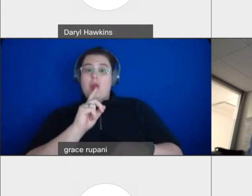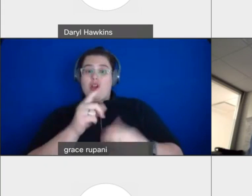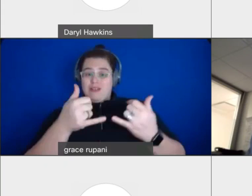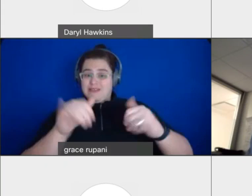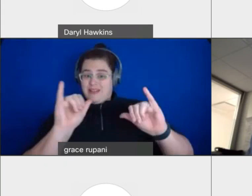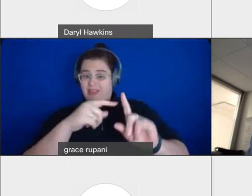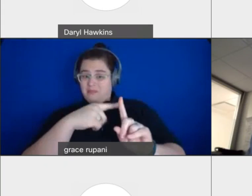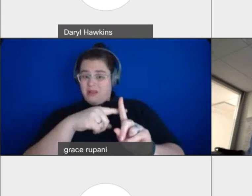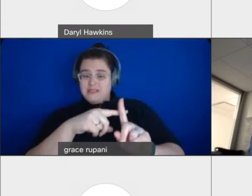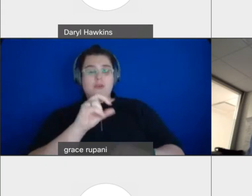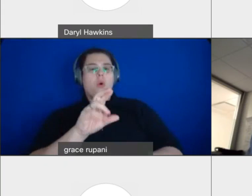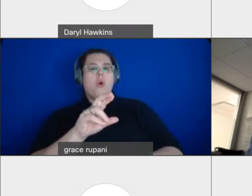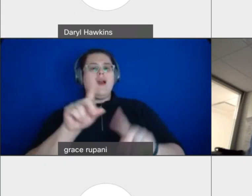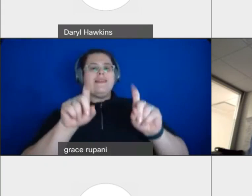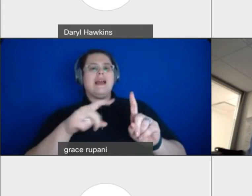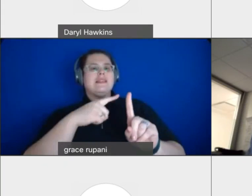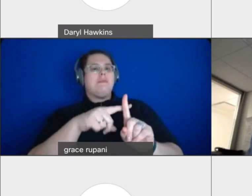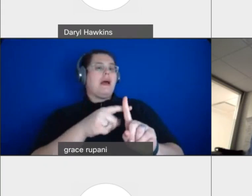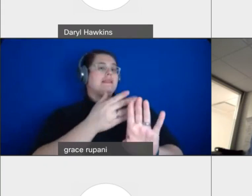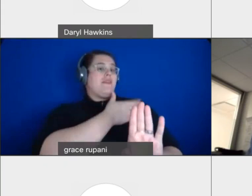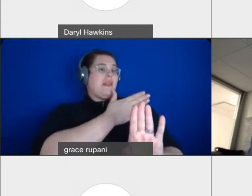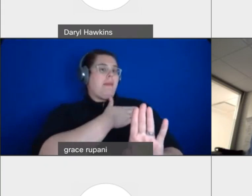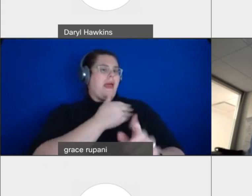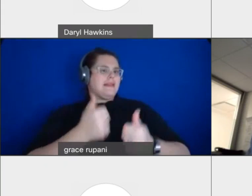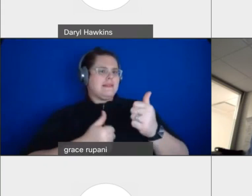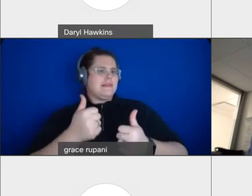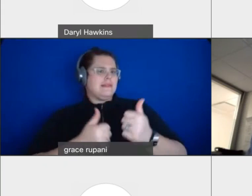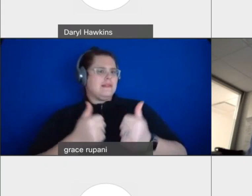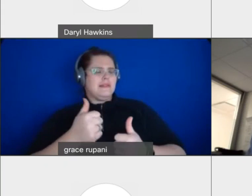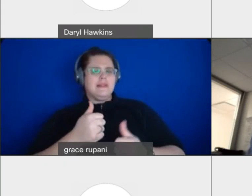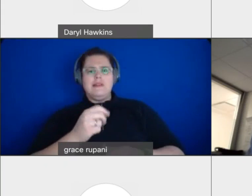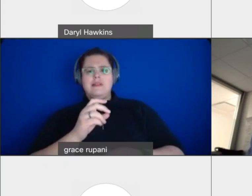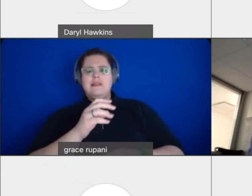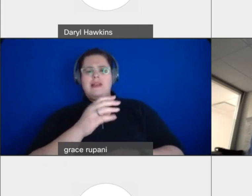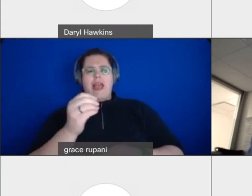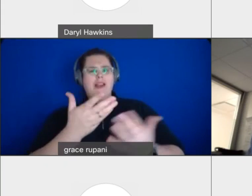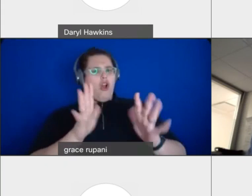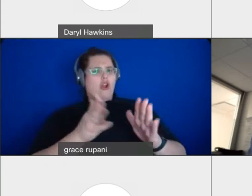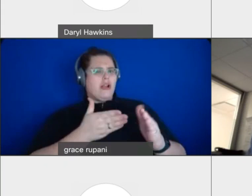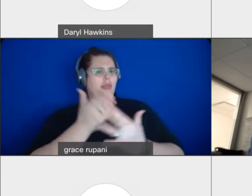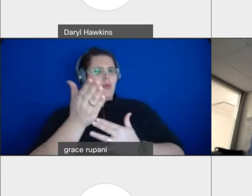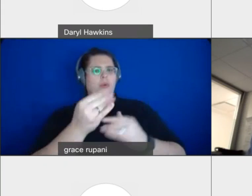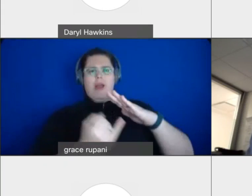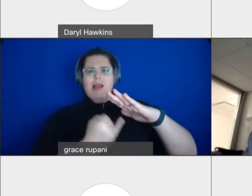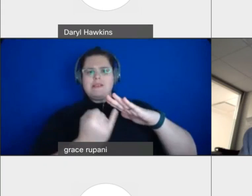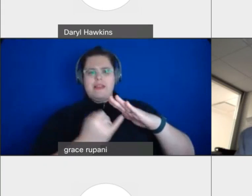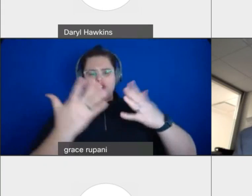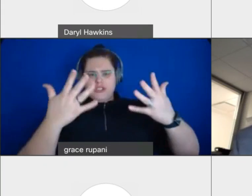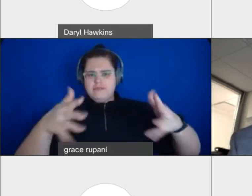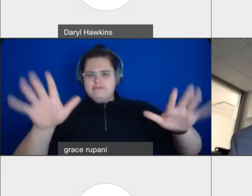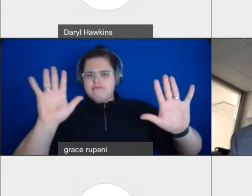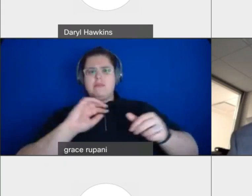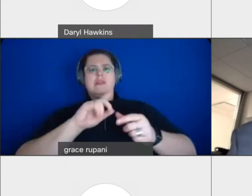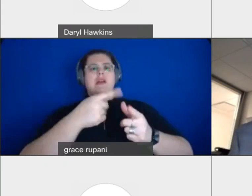or have tested positive prior, have gone through the isolation period, and